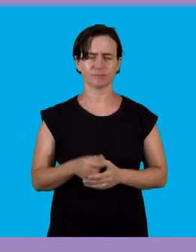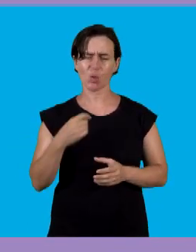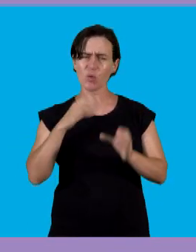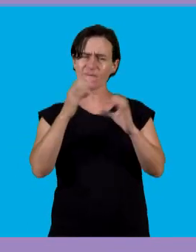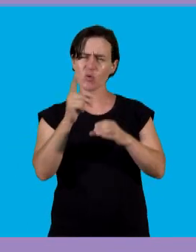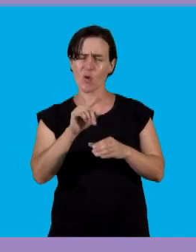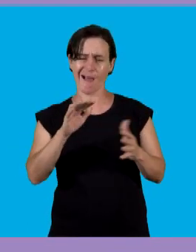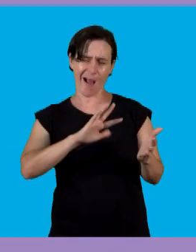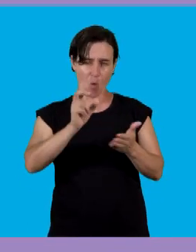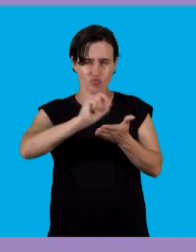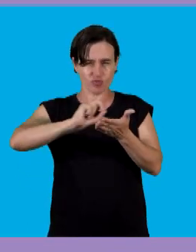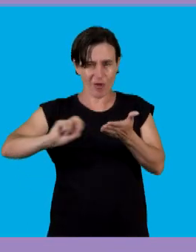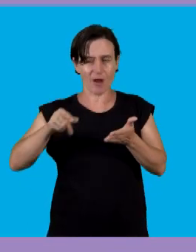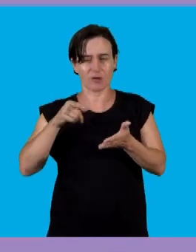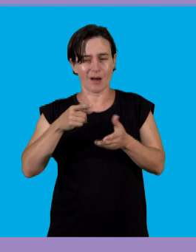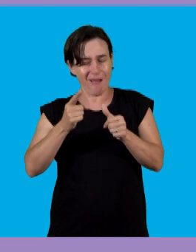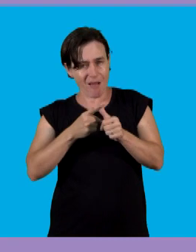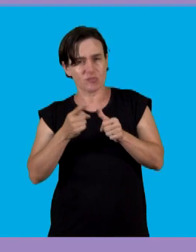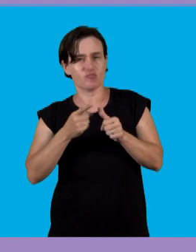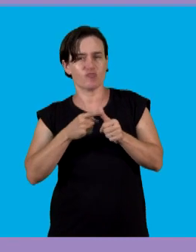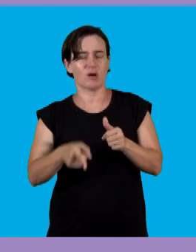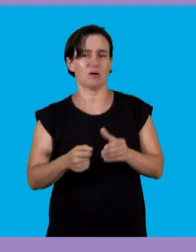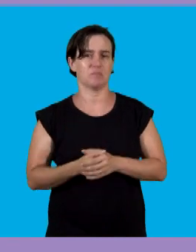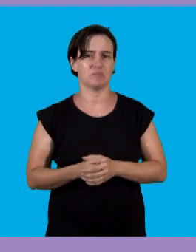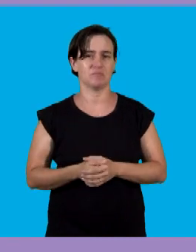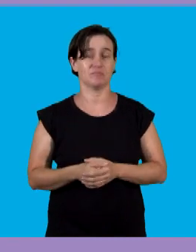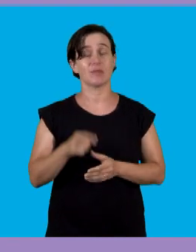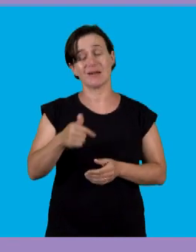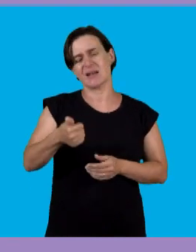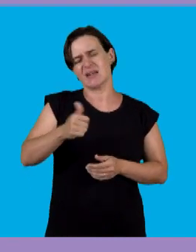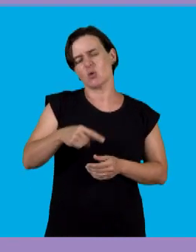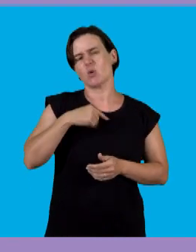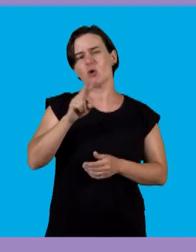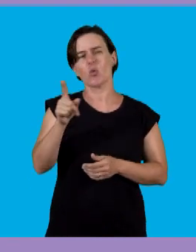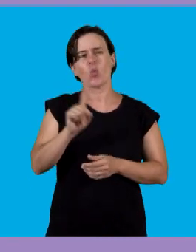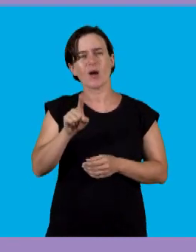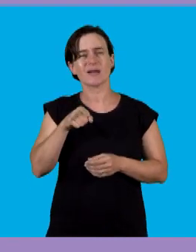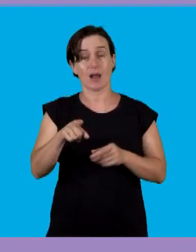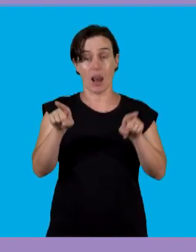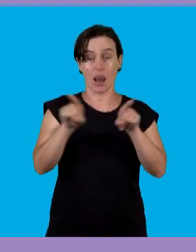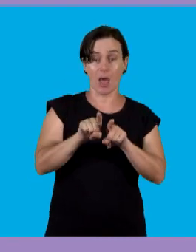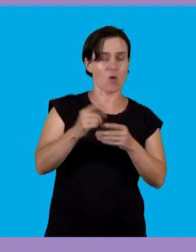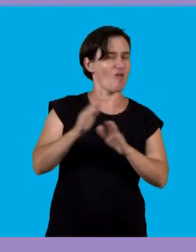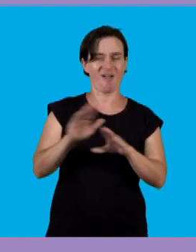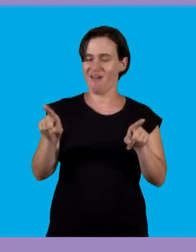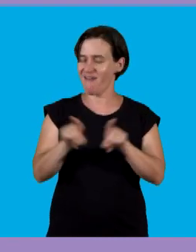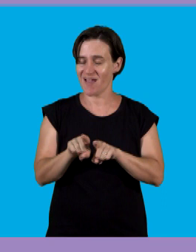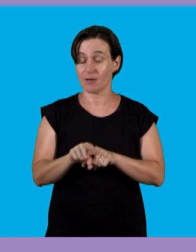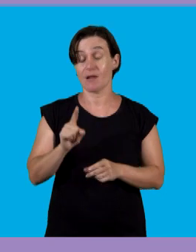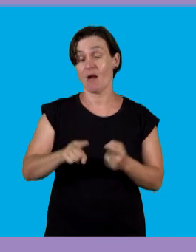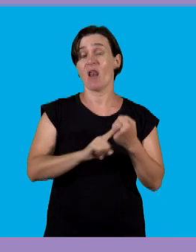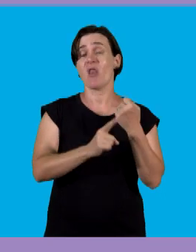we focused on writing algebraically. Then we focused on like terms and unlike terms,